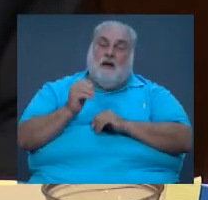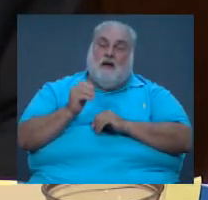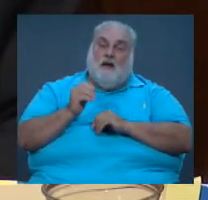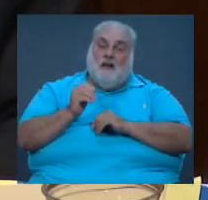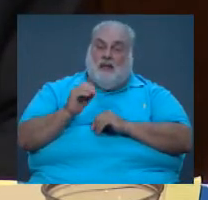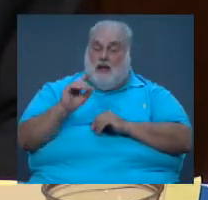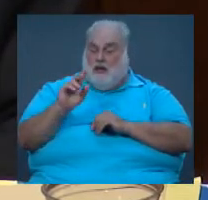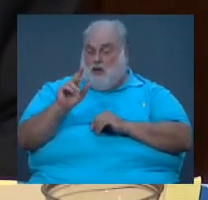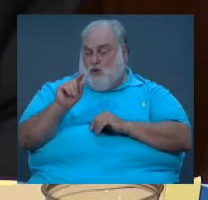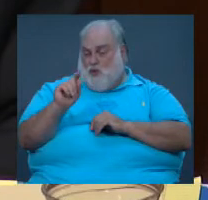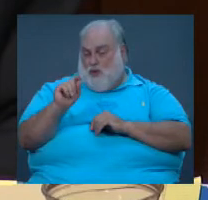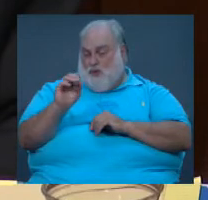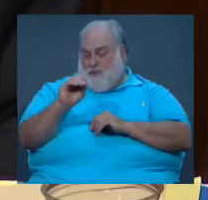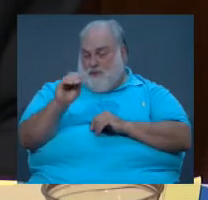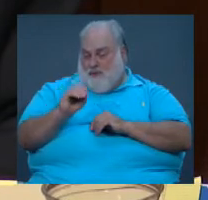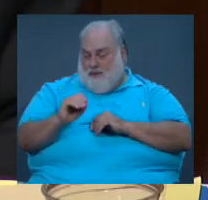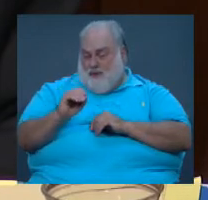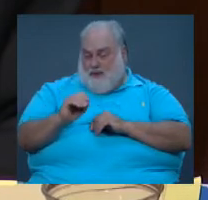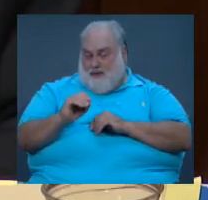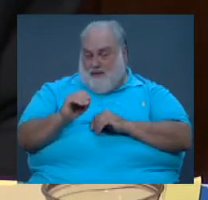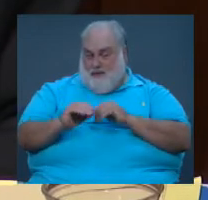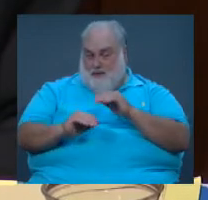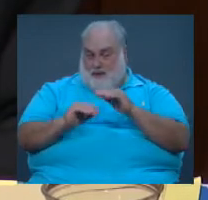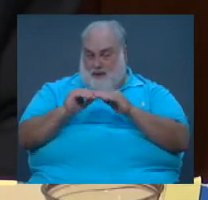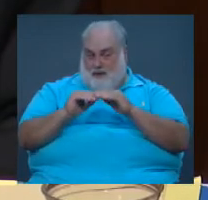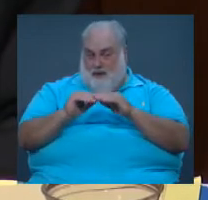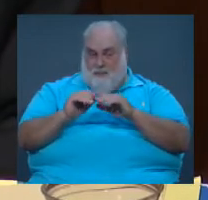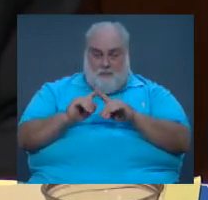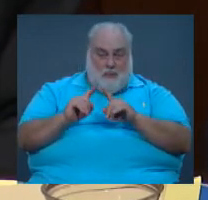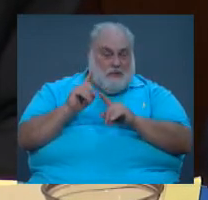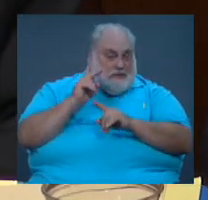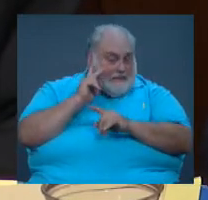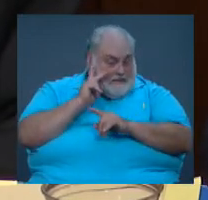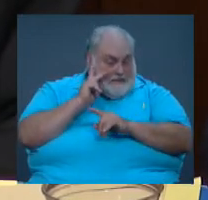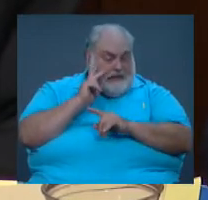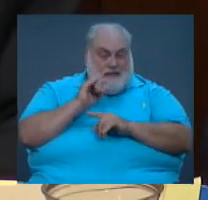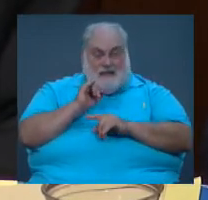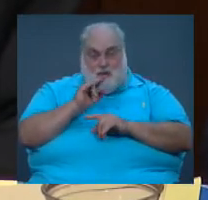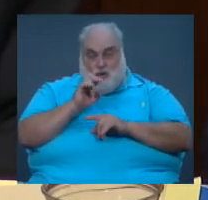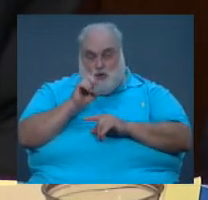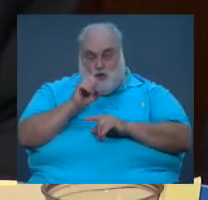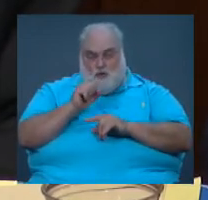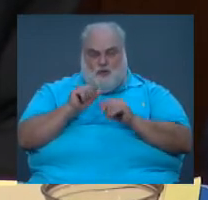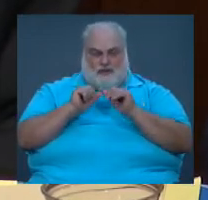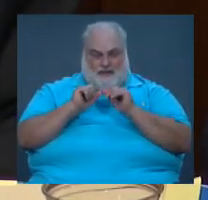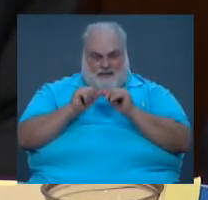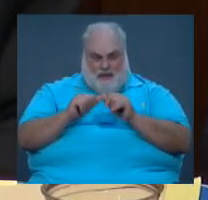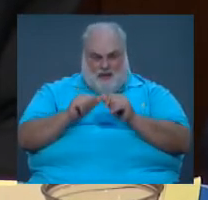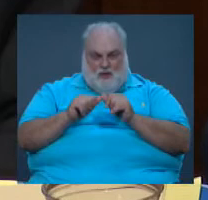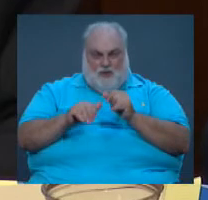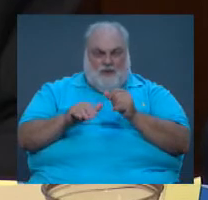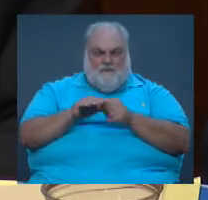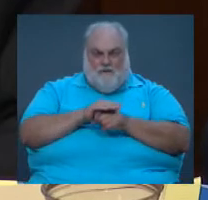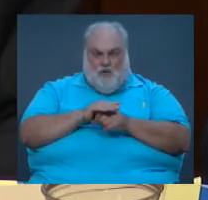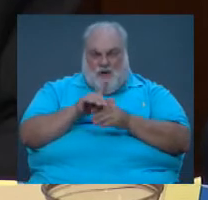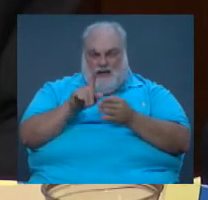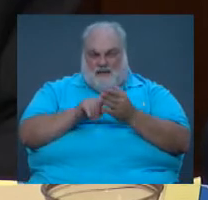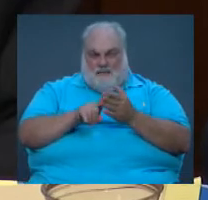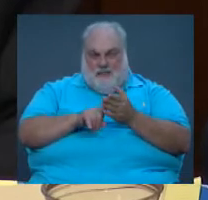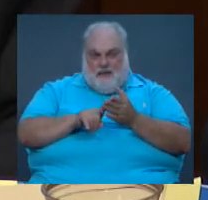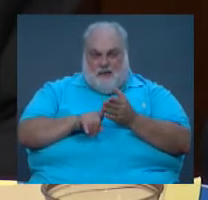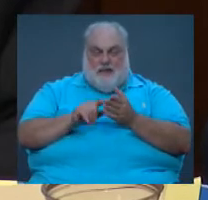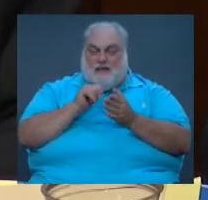that 20% threshold, but we see issues, we're going to continue with a full inspection. So this